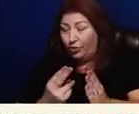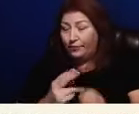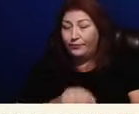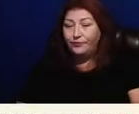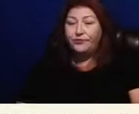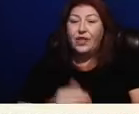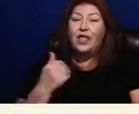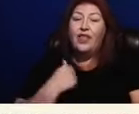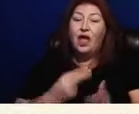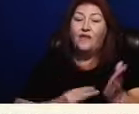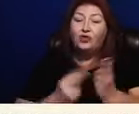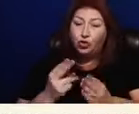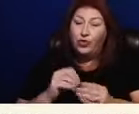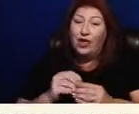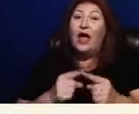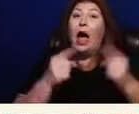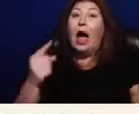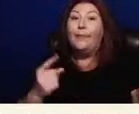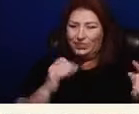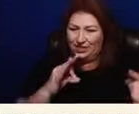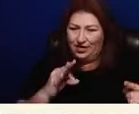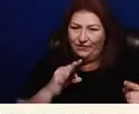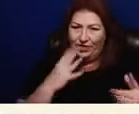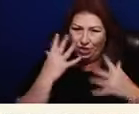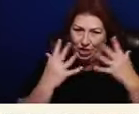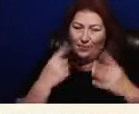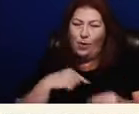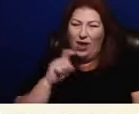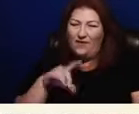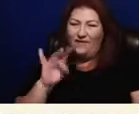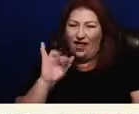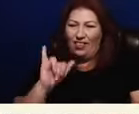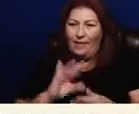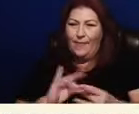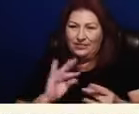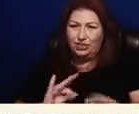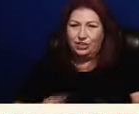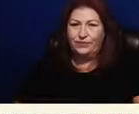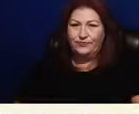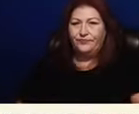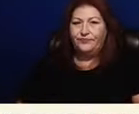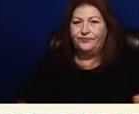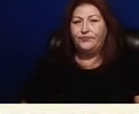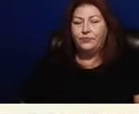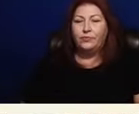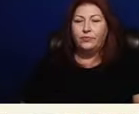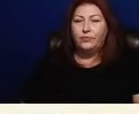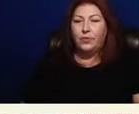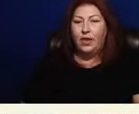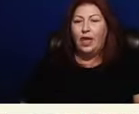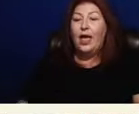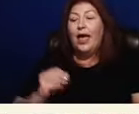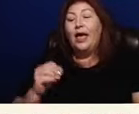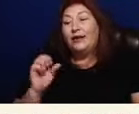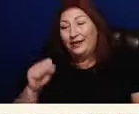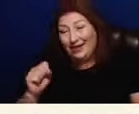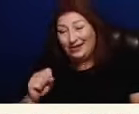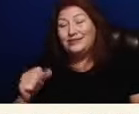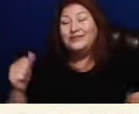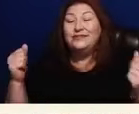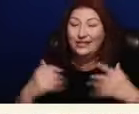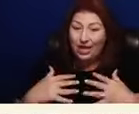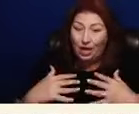truth in the opposite of shame. And we've just got to find that message. And yes, it's scary.